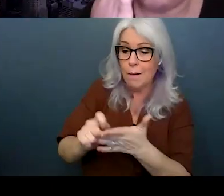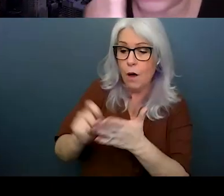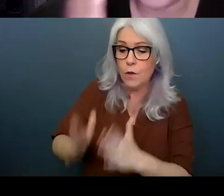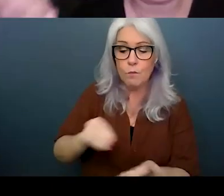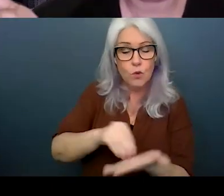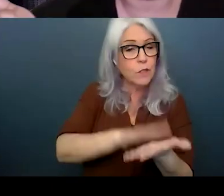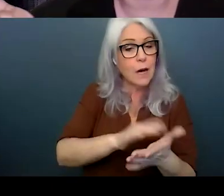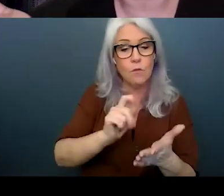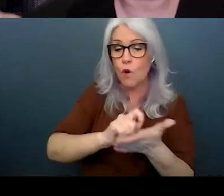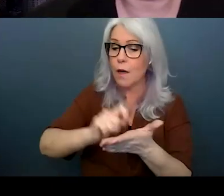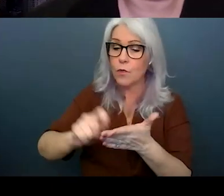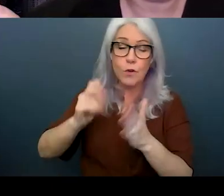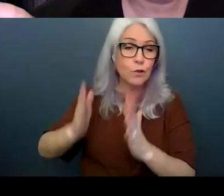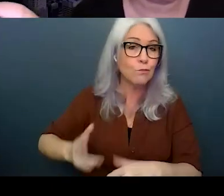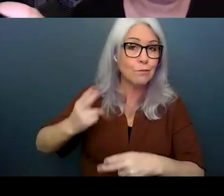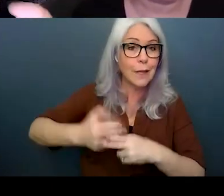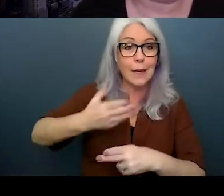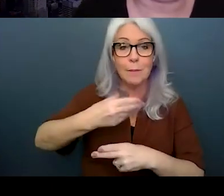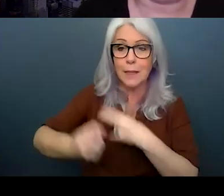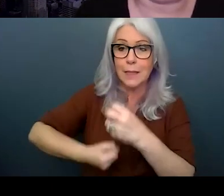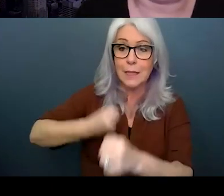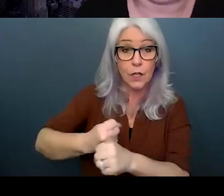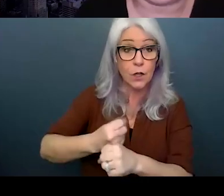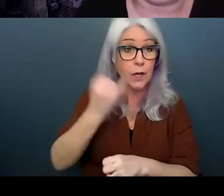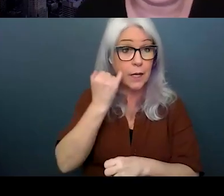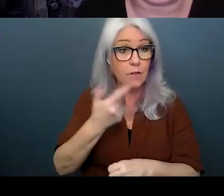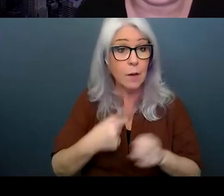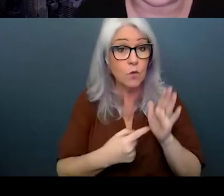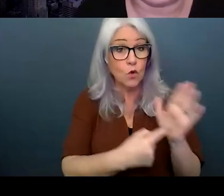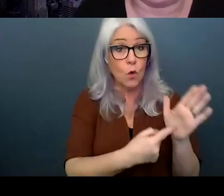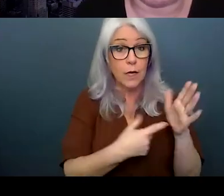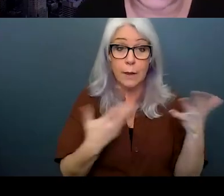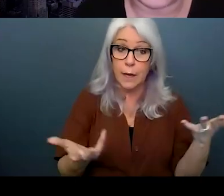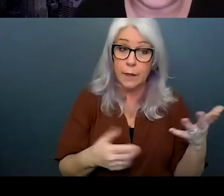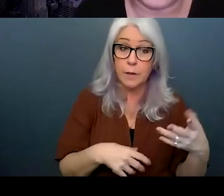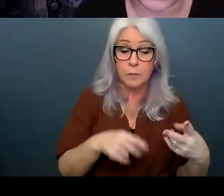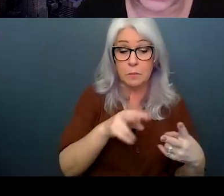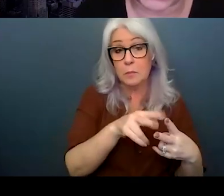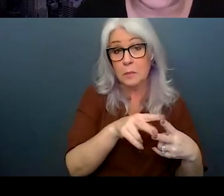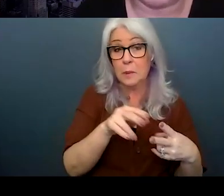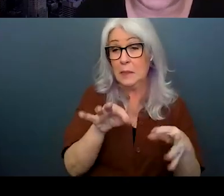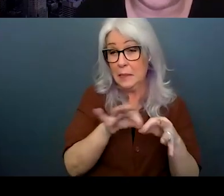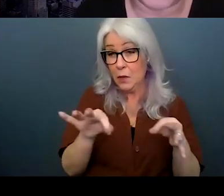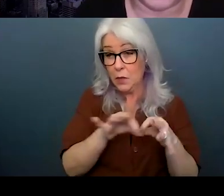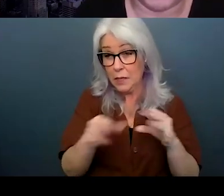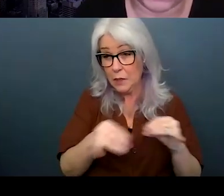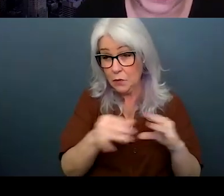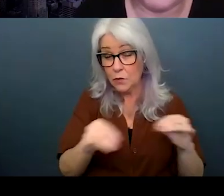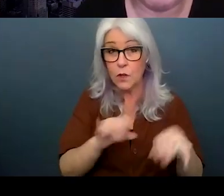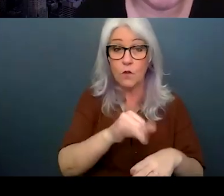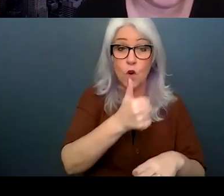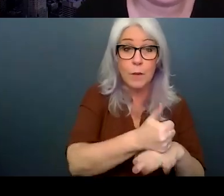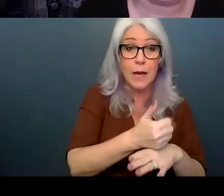year. Notice that if I'm showing two sets of examples here, such as a narrative format and the